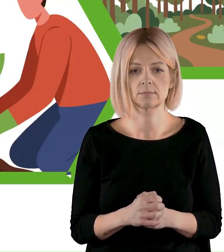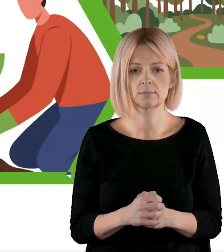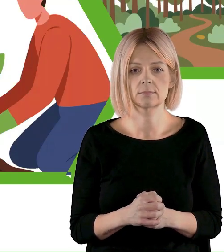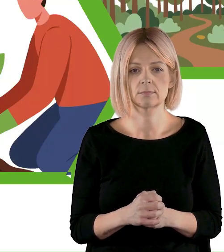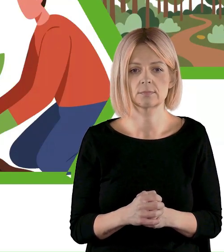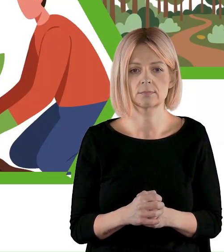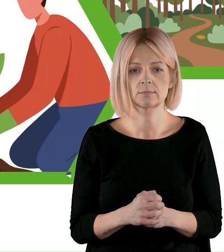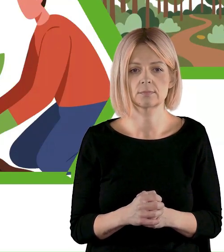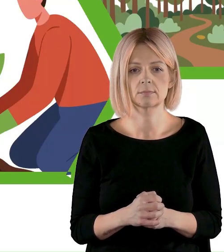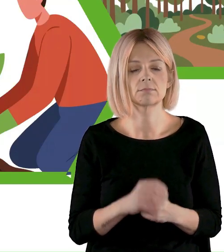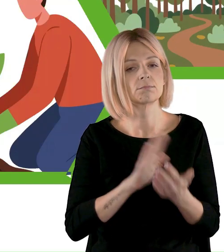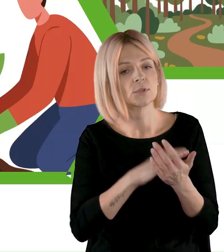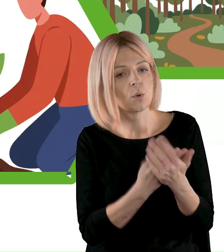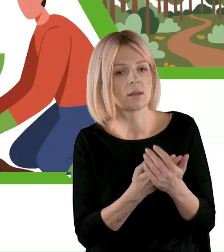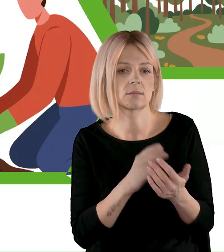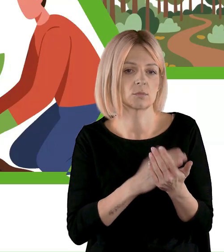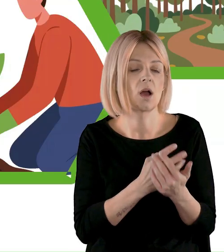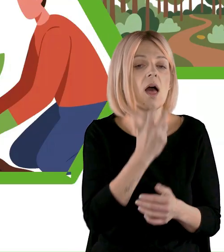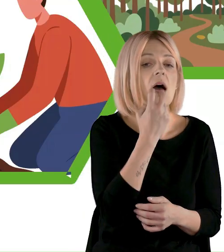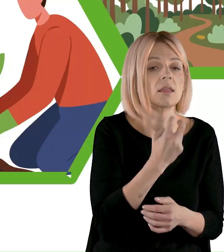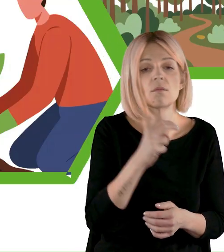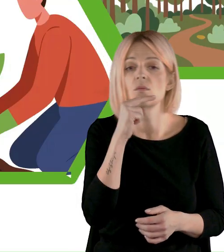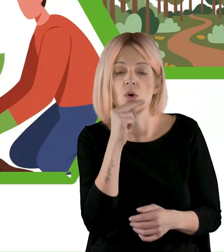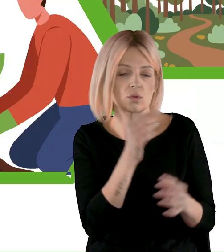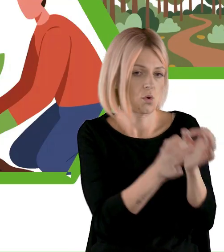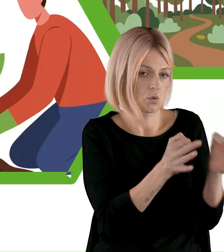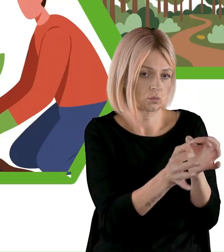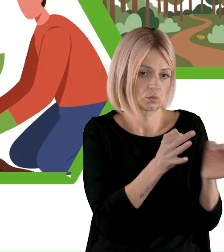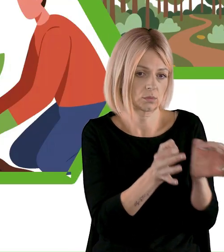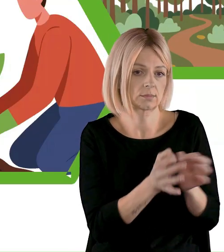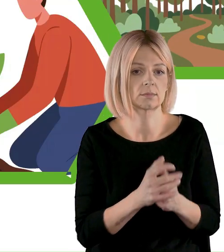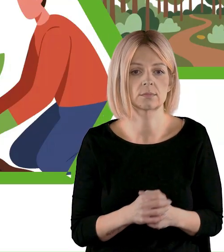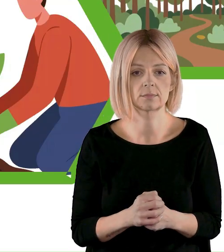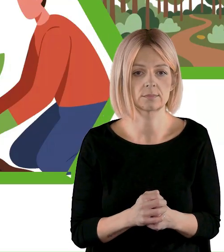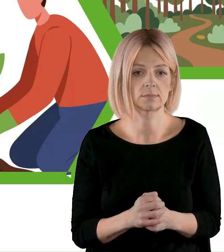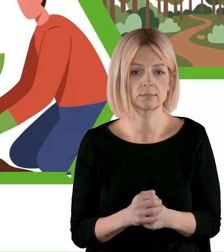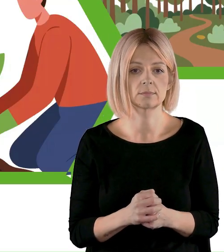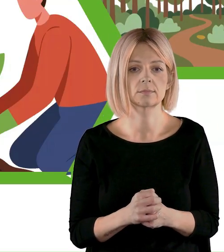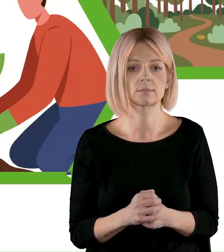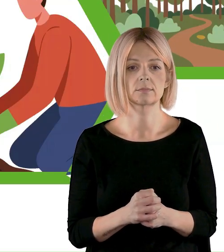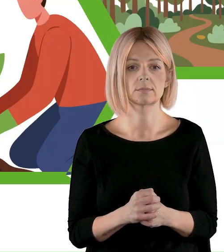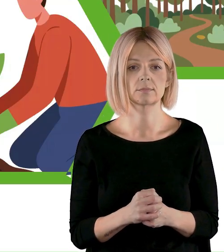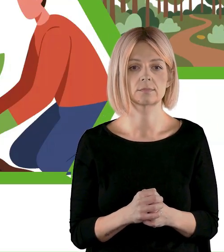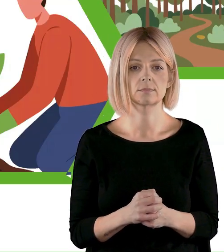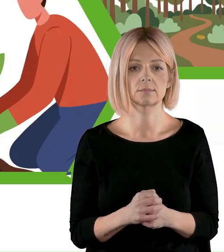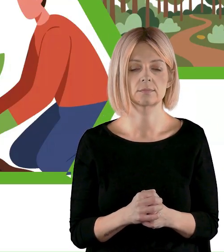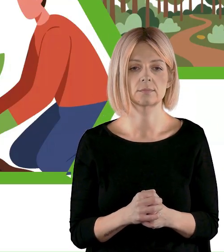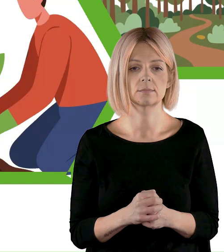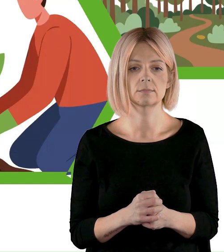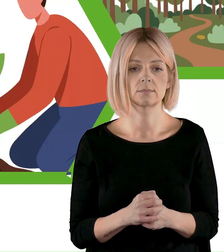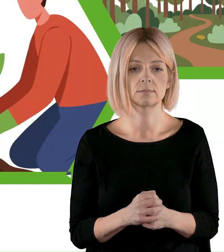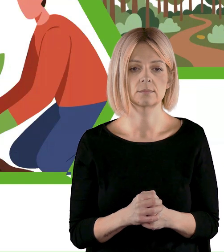and mindset. Some actions are saving energy and water, reducing and reusing and